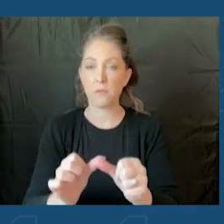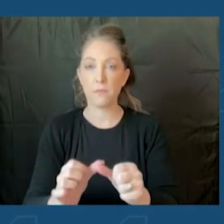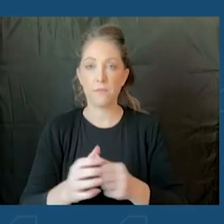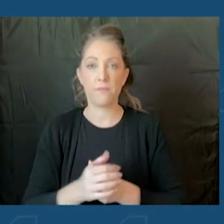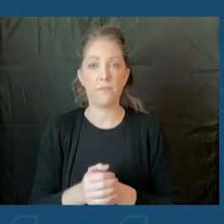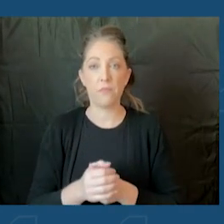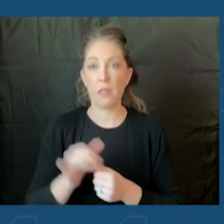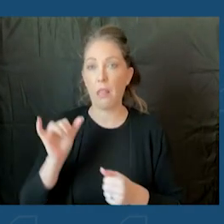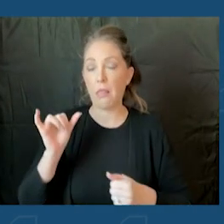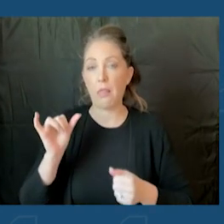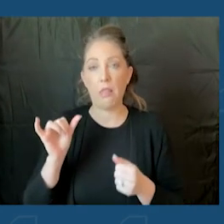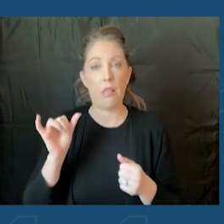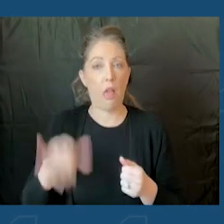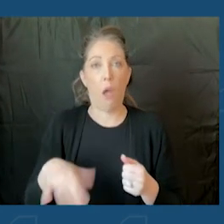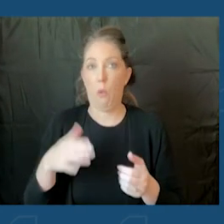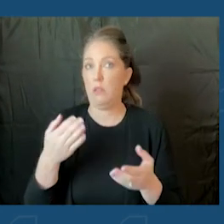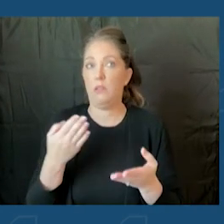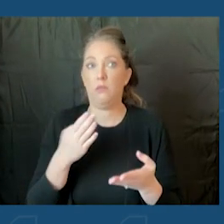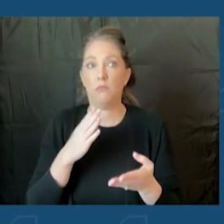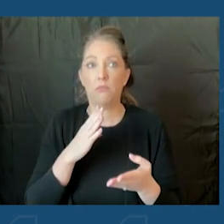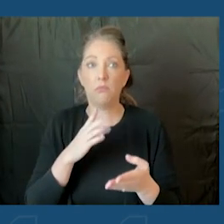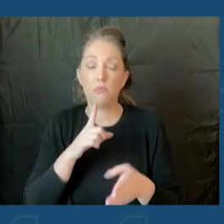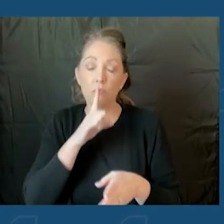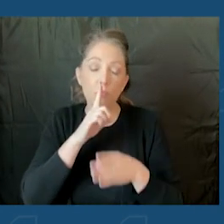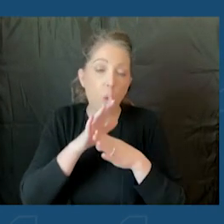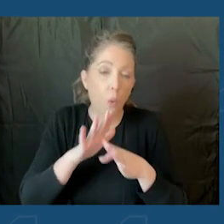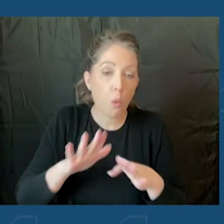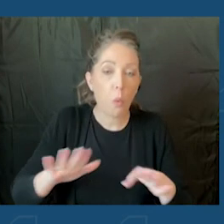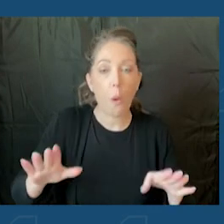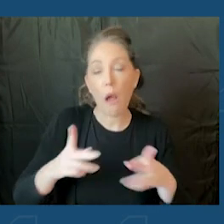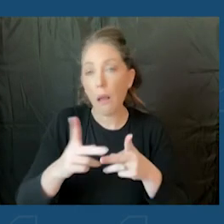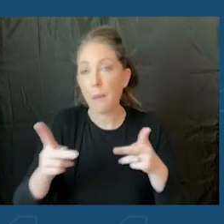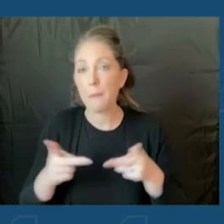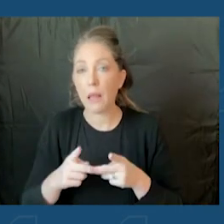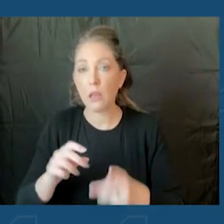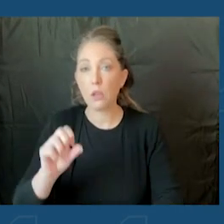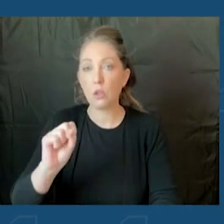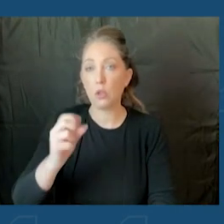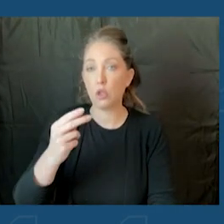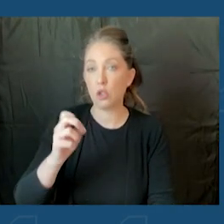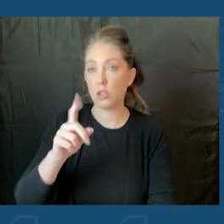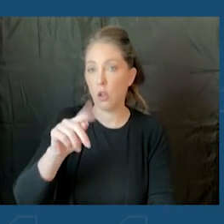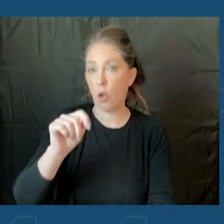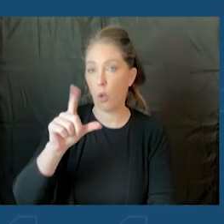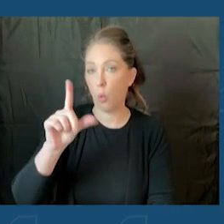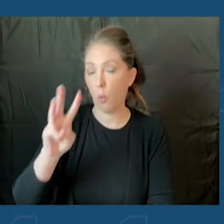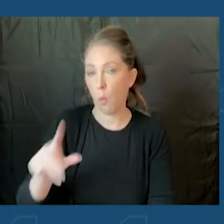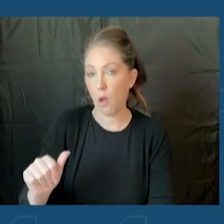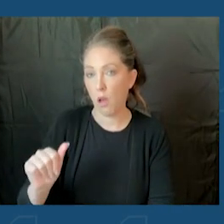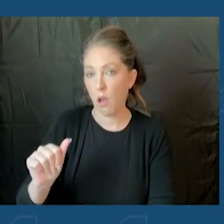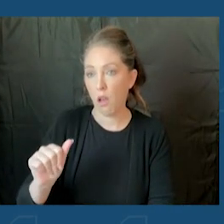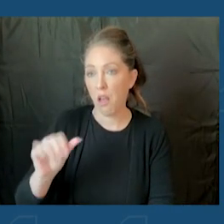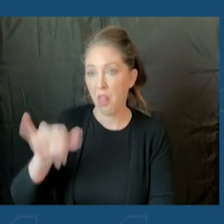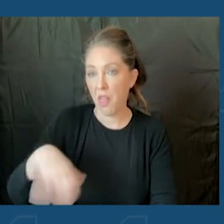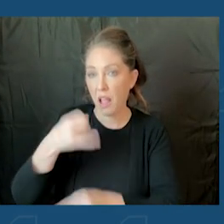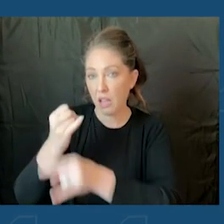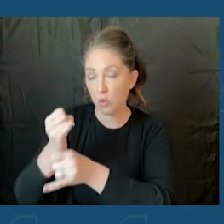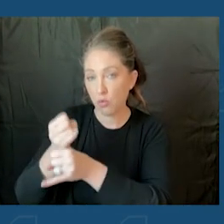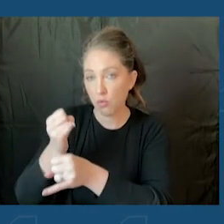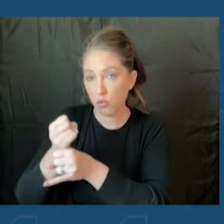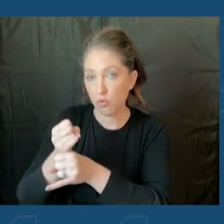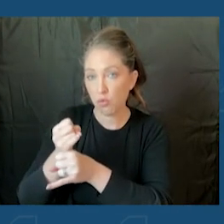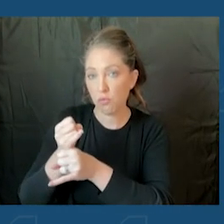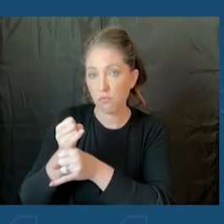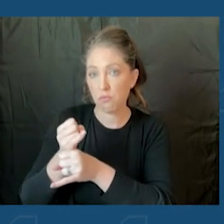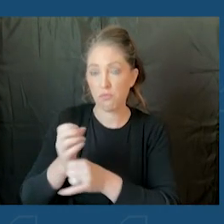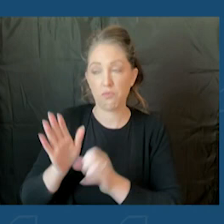very tranquil rural community known as Chautauqua Institution, where the most preeminent speakers and